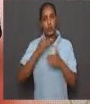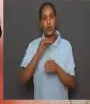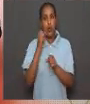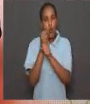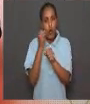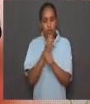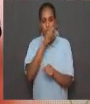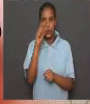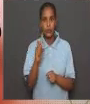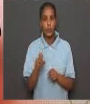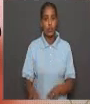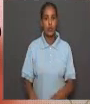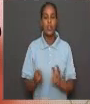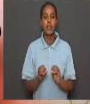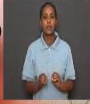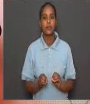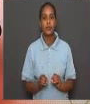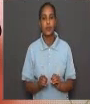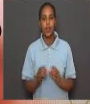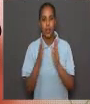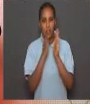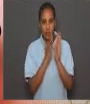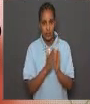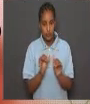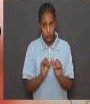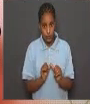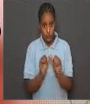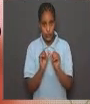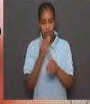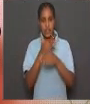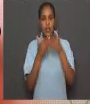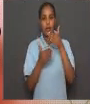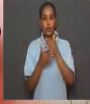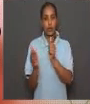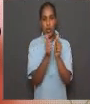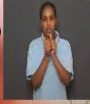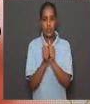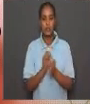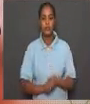work? Students, let us go through the steps together.